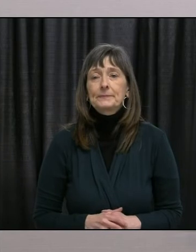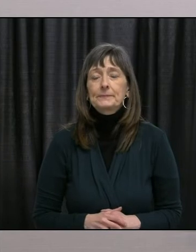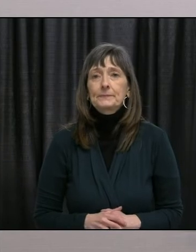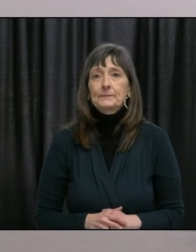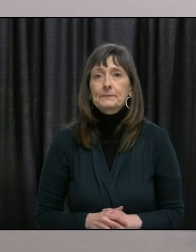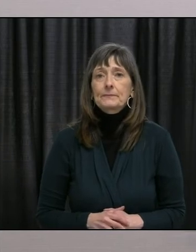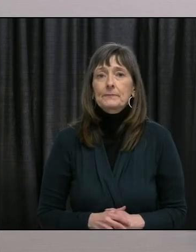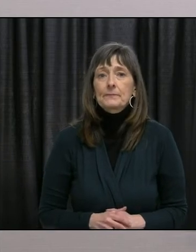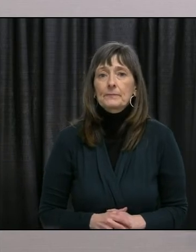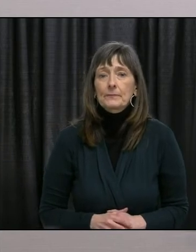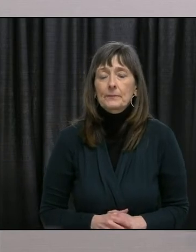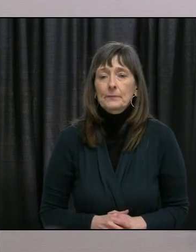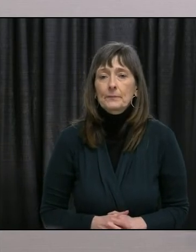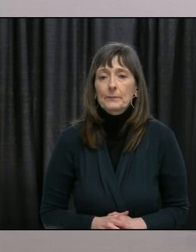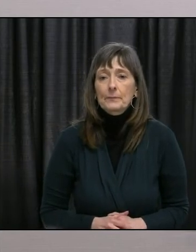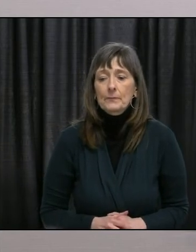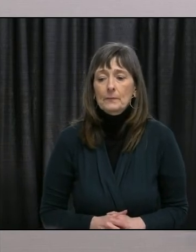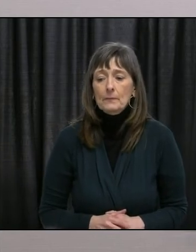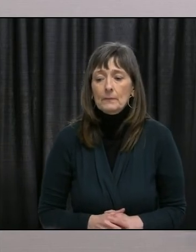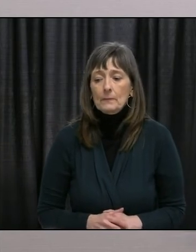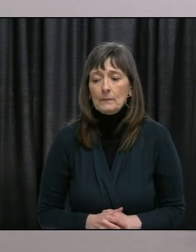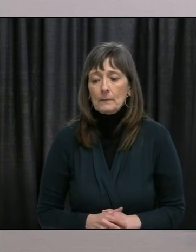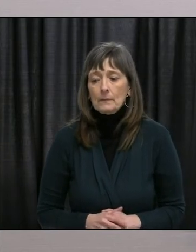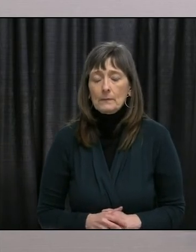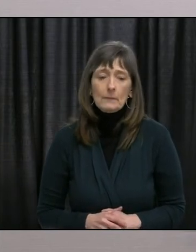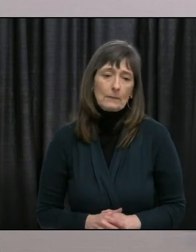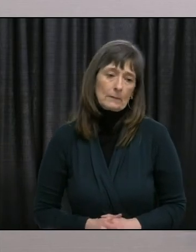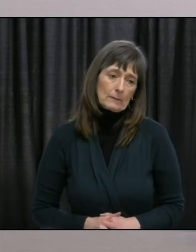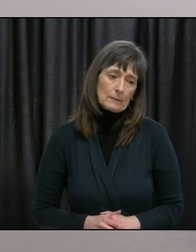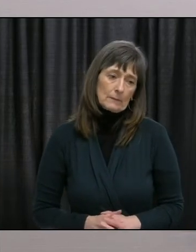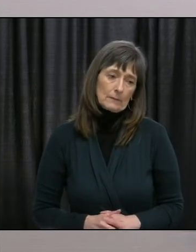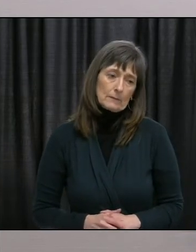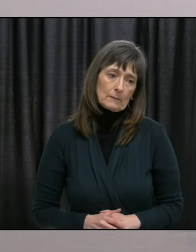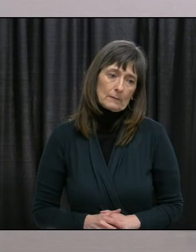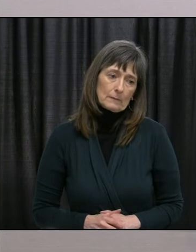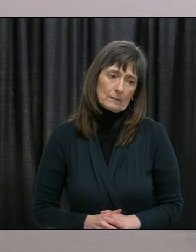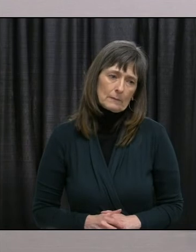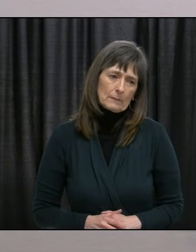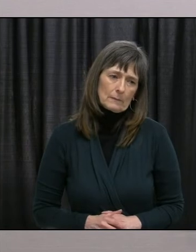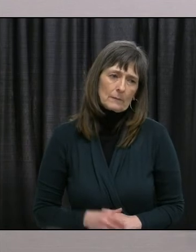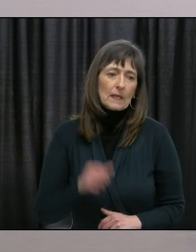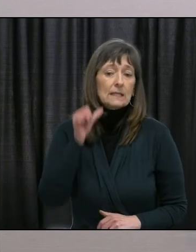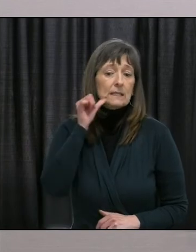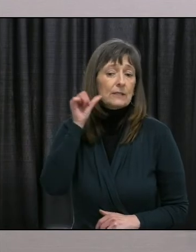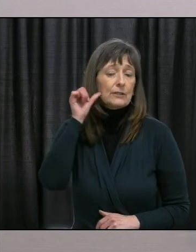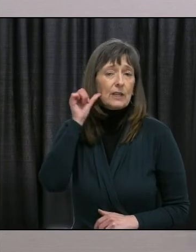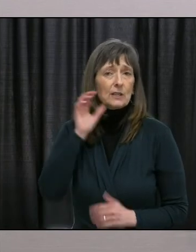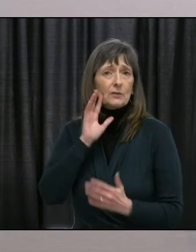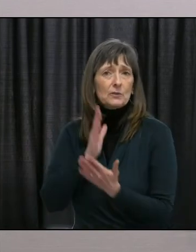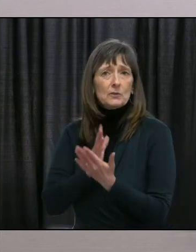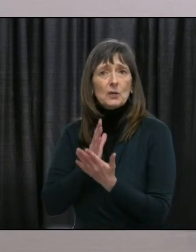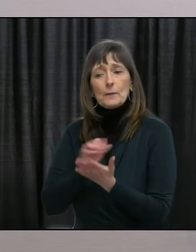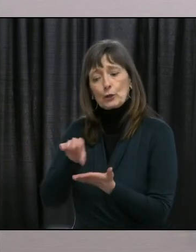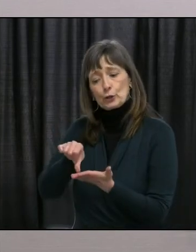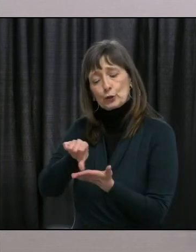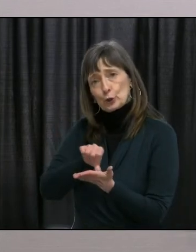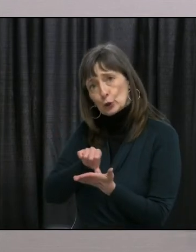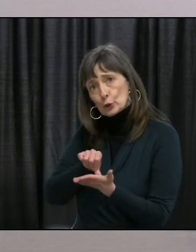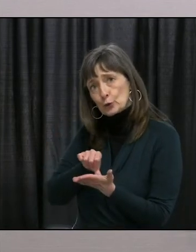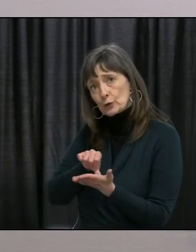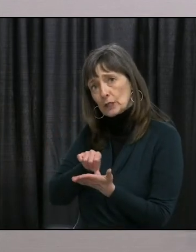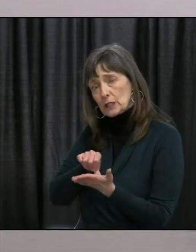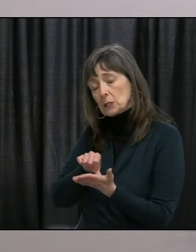Thank you. Thank you. Minister Heggie, you spoke yesterday about elective surgeries and at some point having to look to open this up.